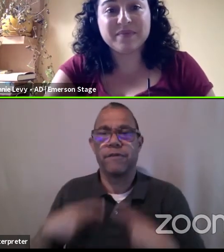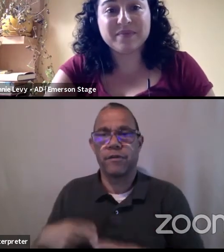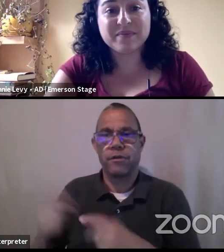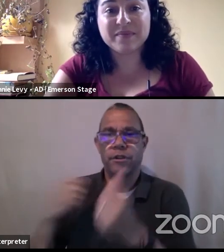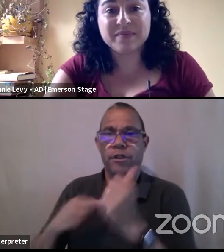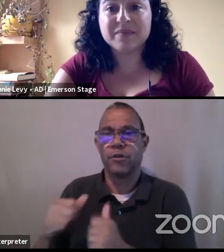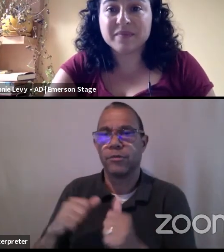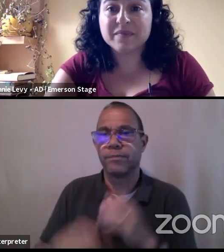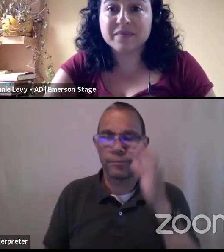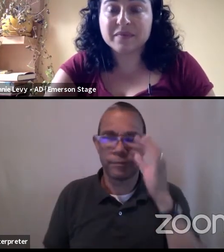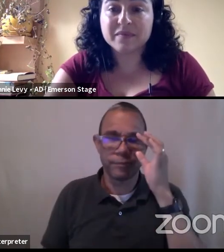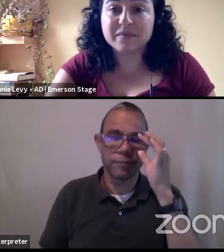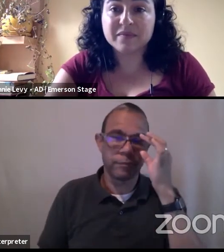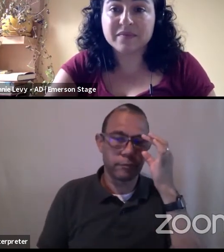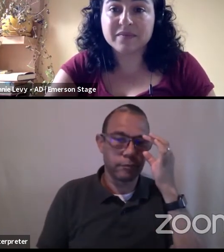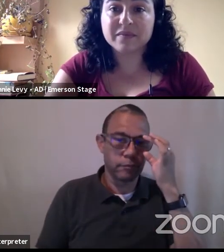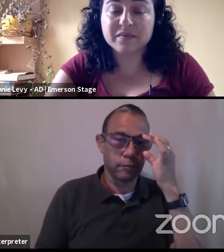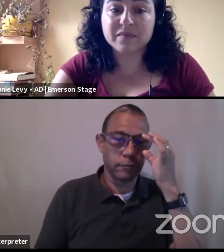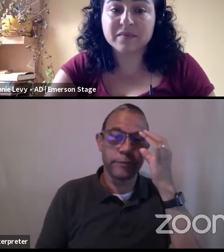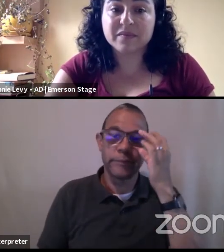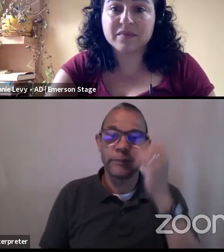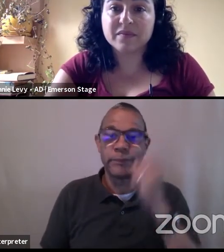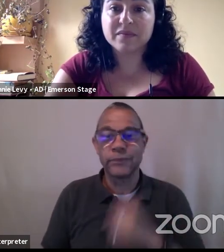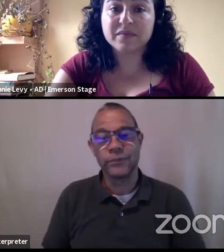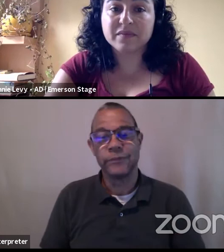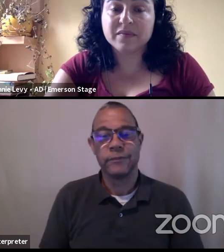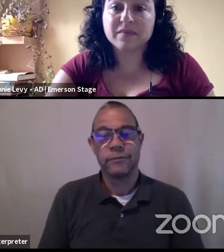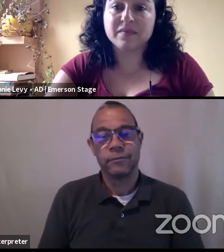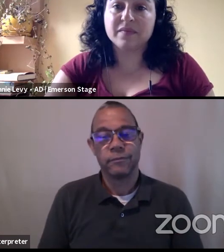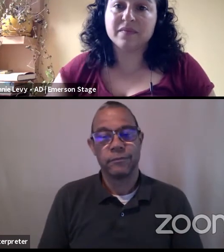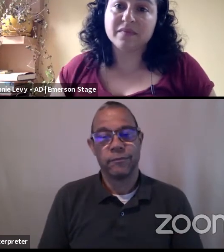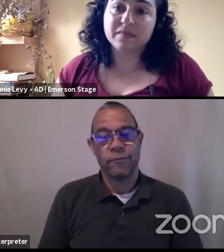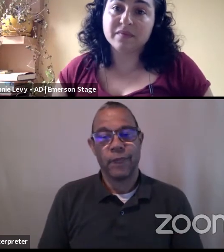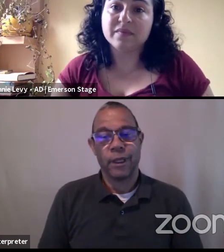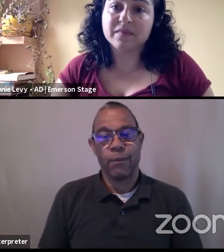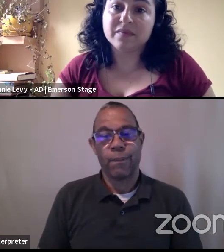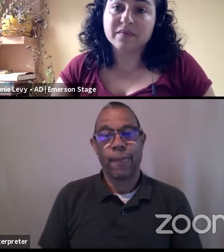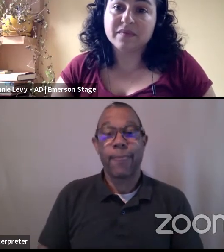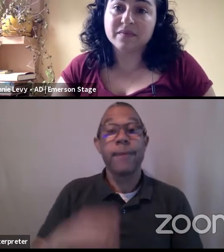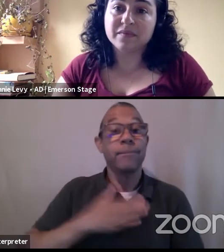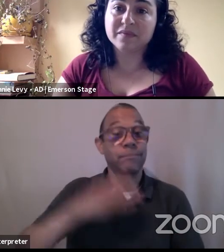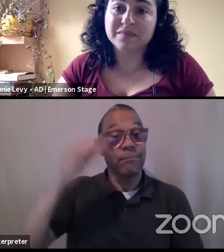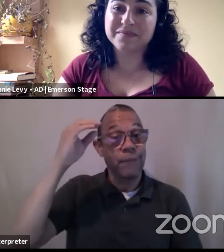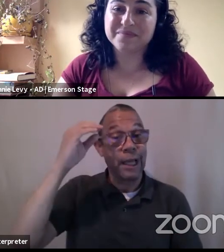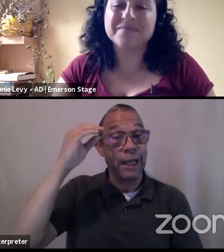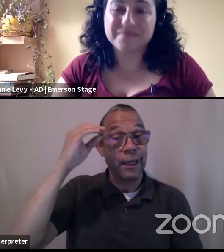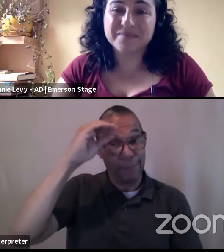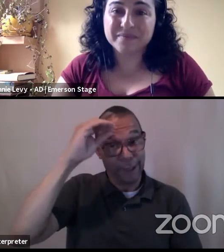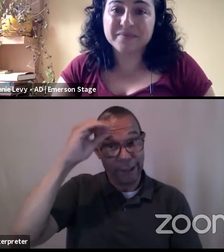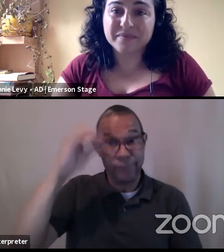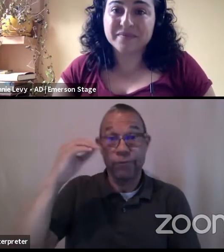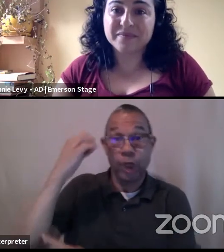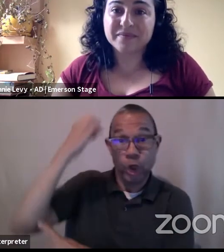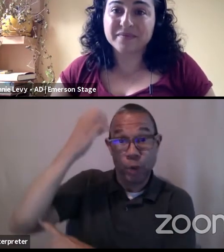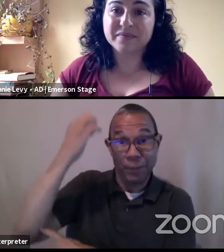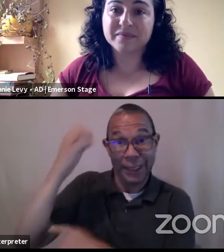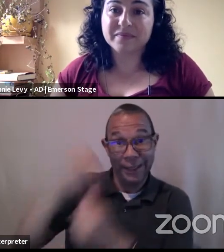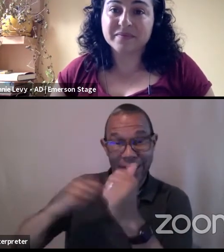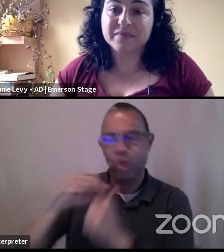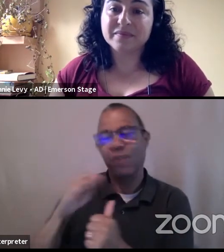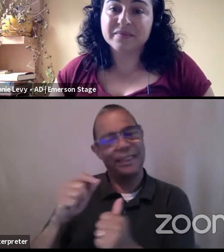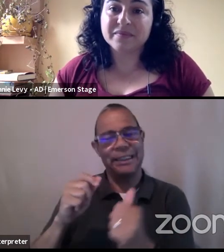In my opinion, in a lot of ways, European theater or theater in general is going,